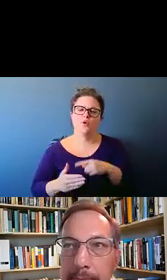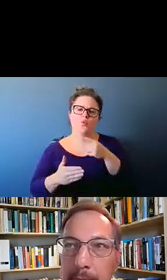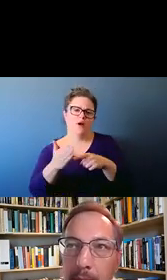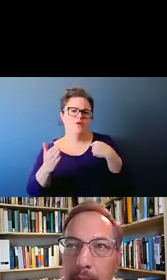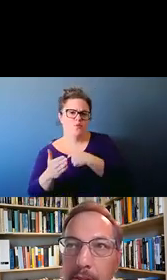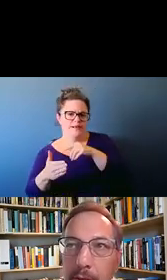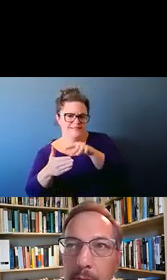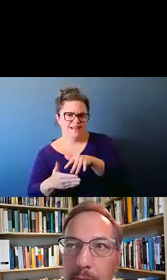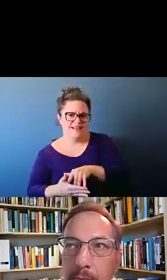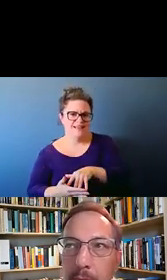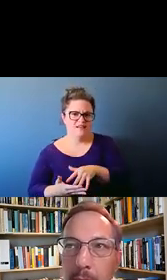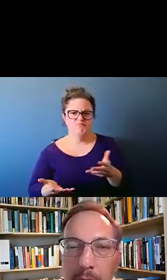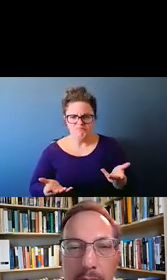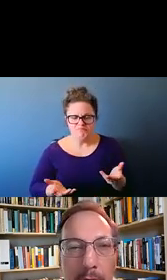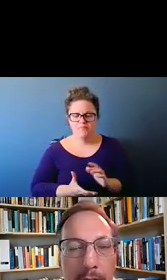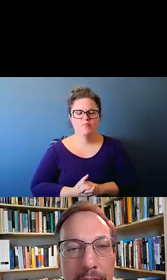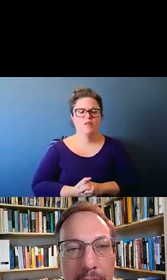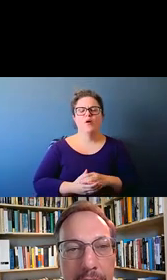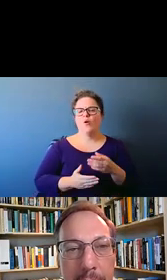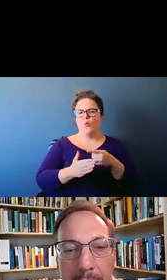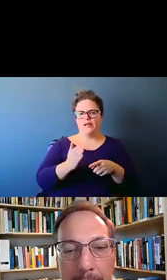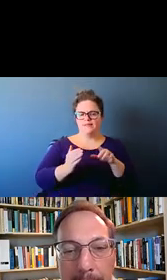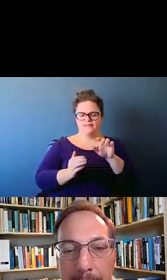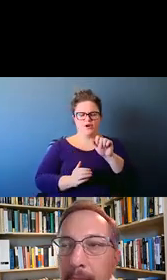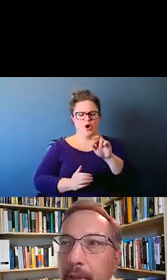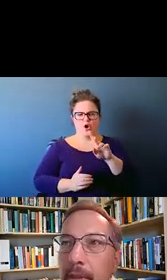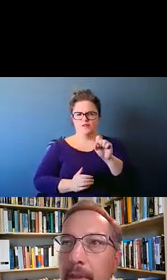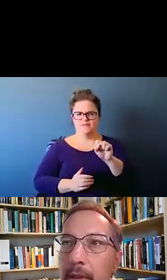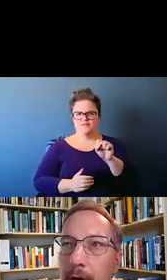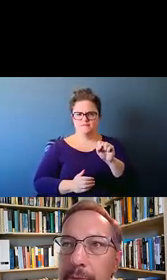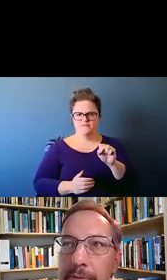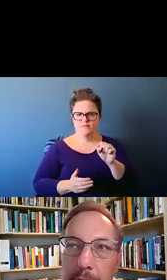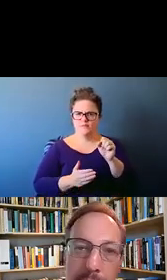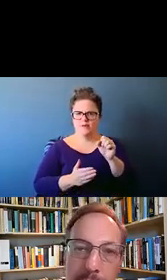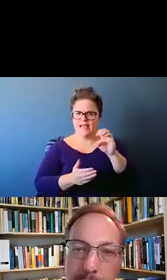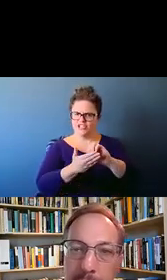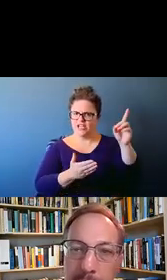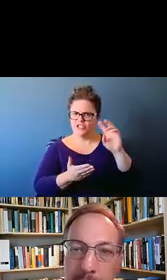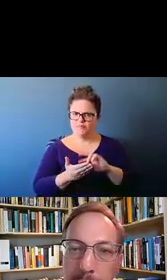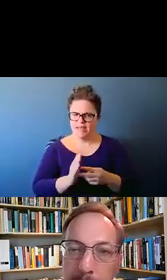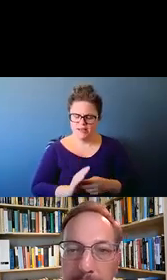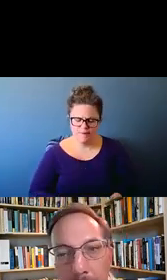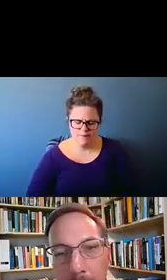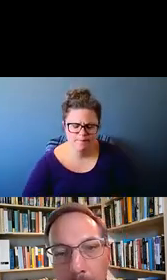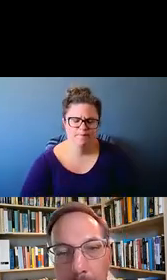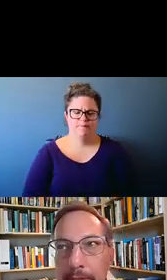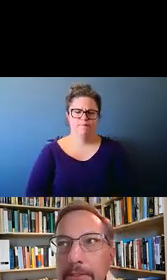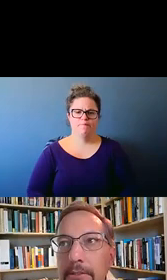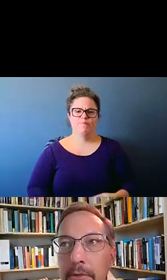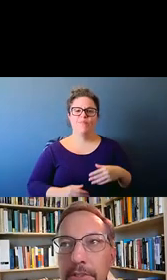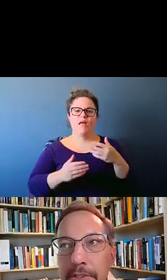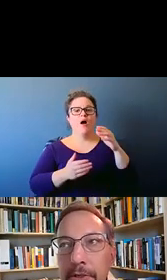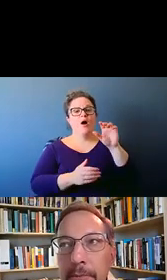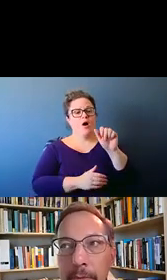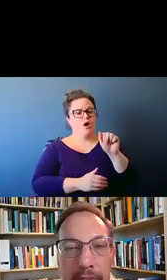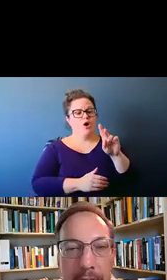faculty. So what does an arts education mean? Arts refers to the liberal arts,